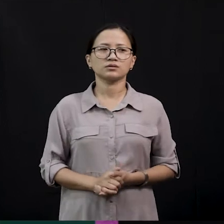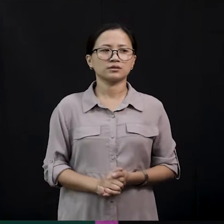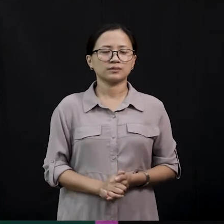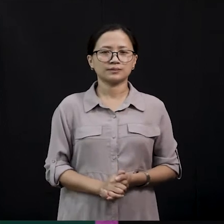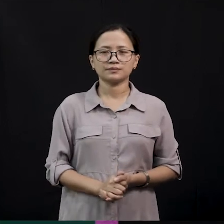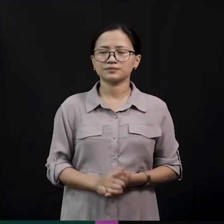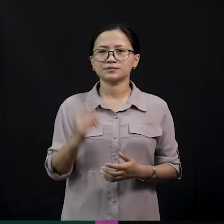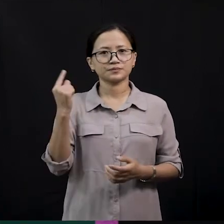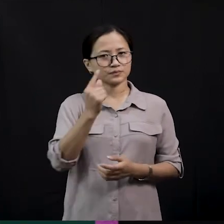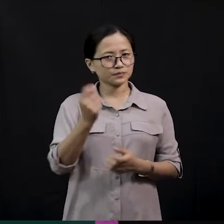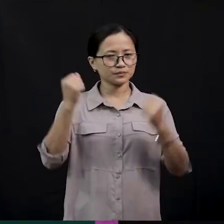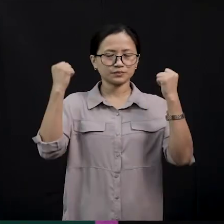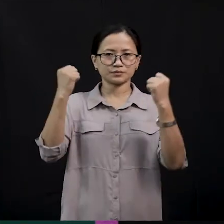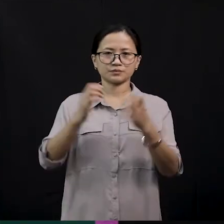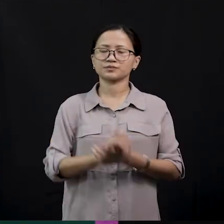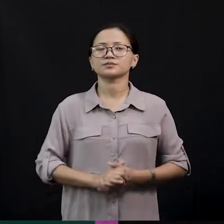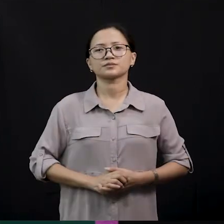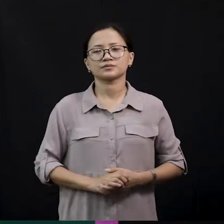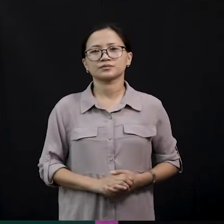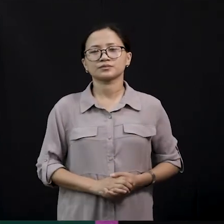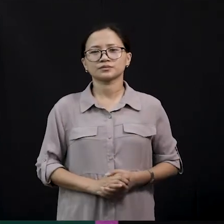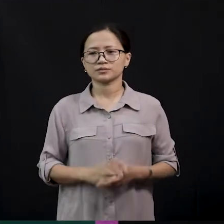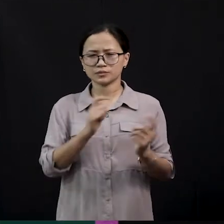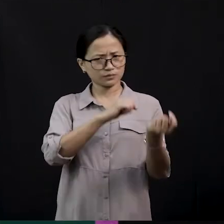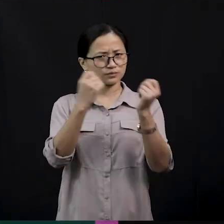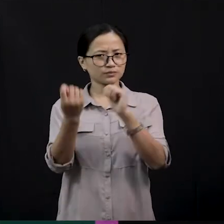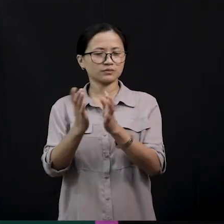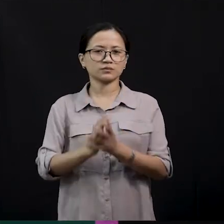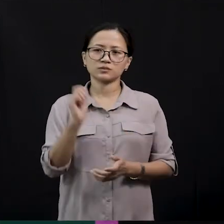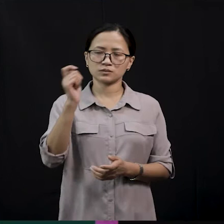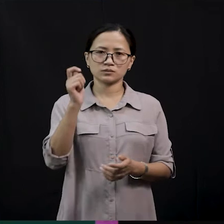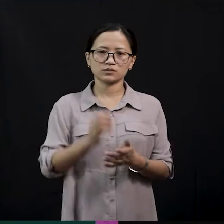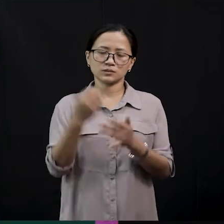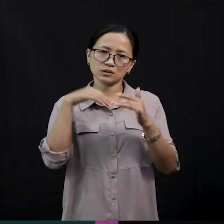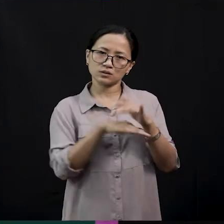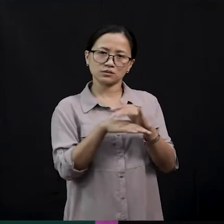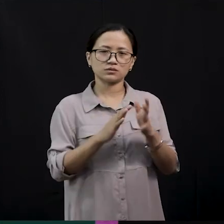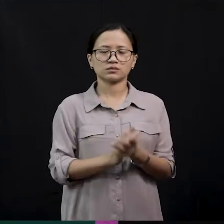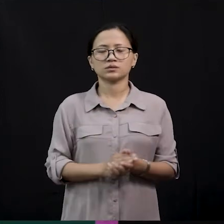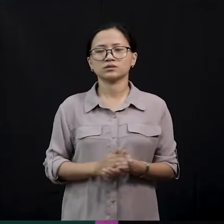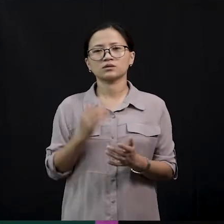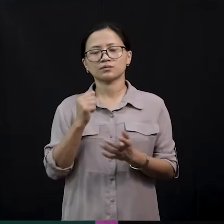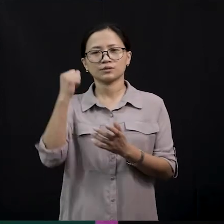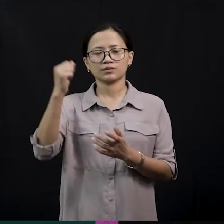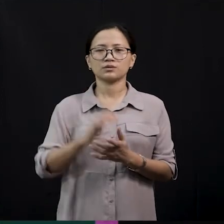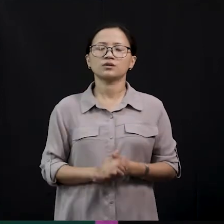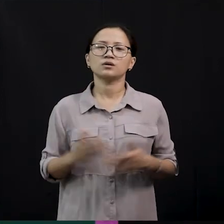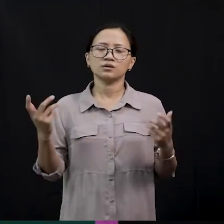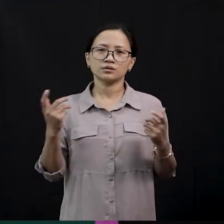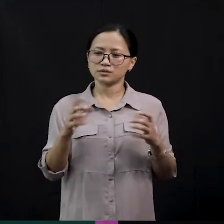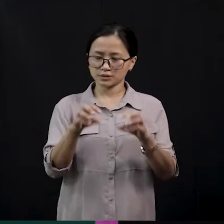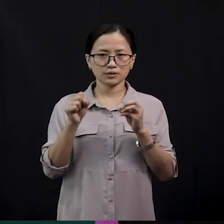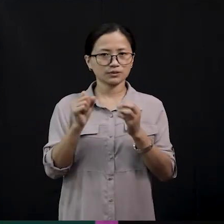hire you. I will use my power to hire you, and in return, you will work under my power. You will get